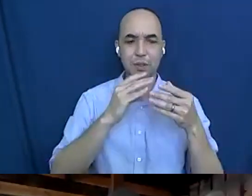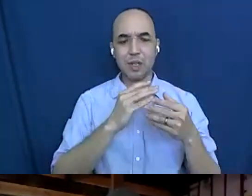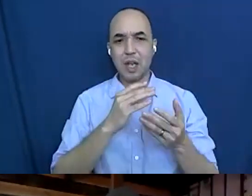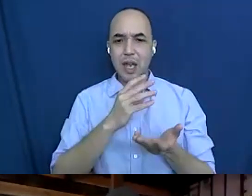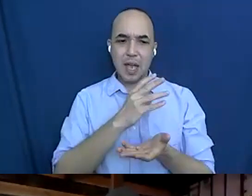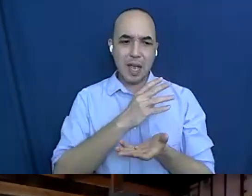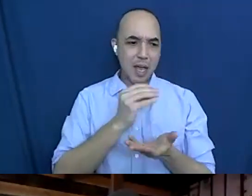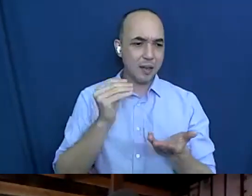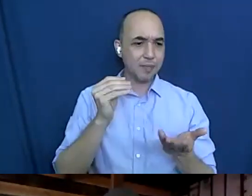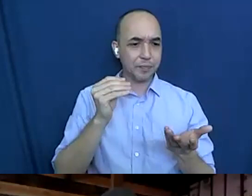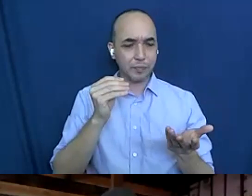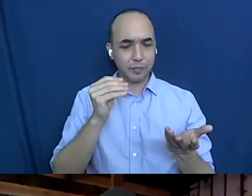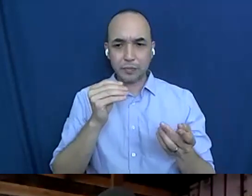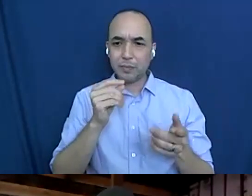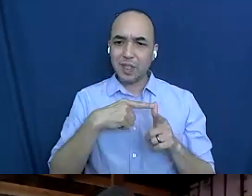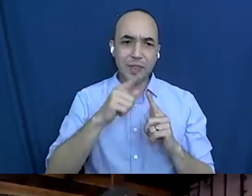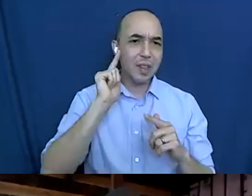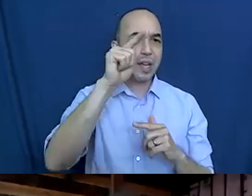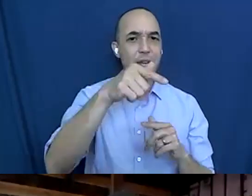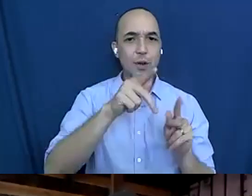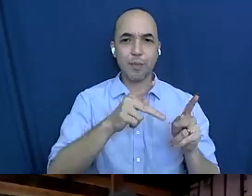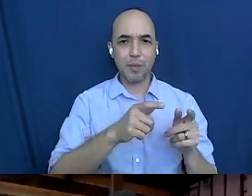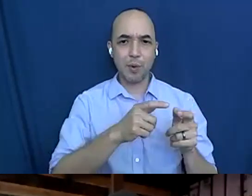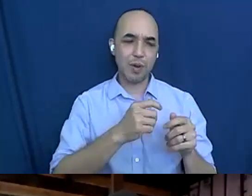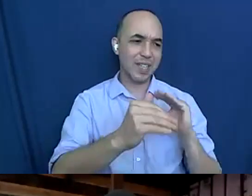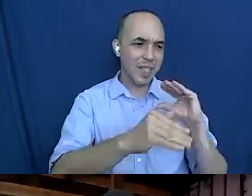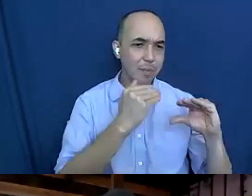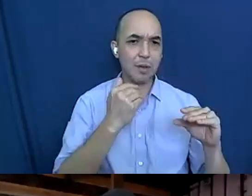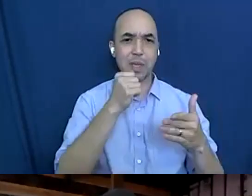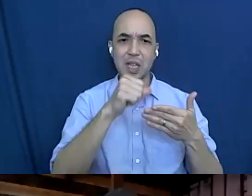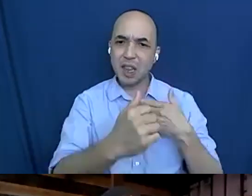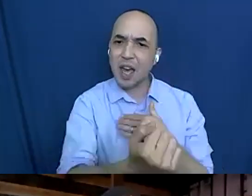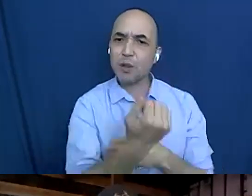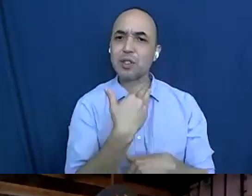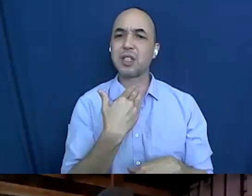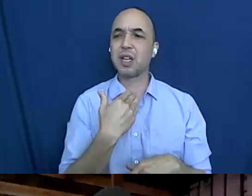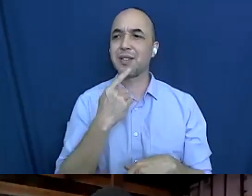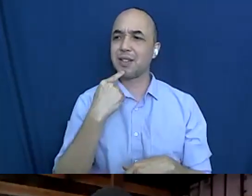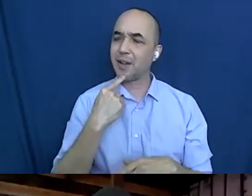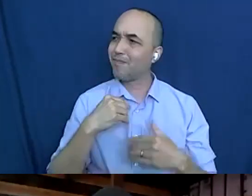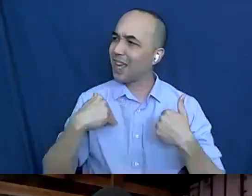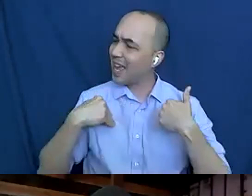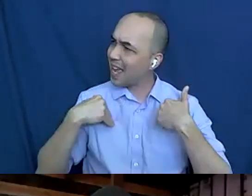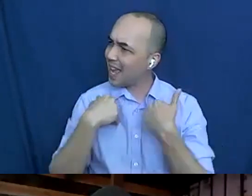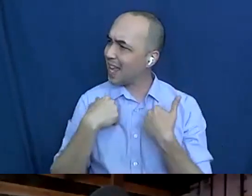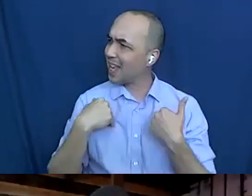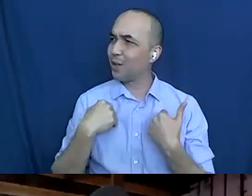I explain to them, I know exactly where you're coming from, because I used to be one of those people that you never would have wanted to invite to your